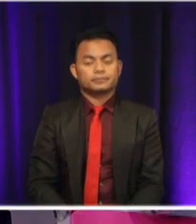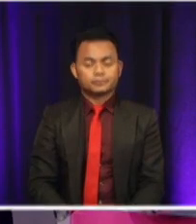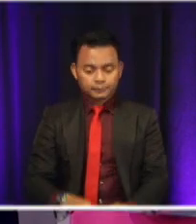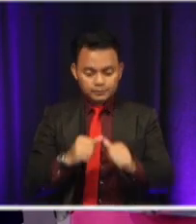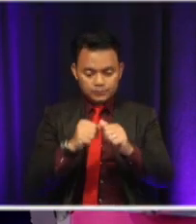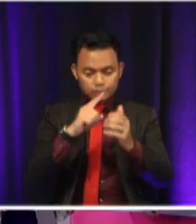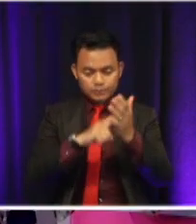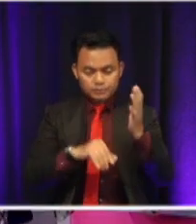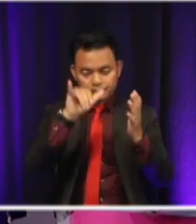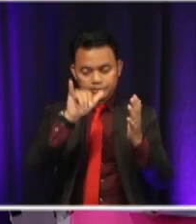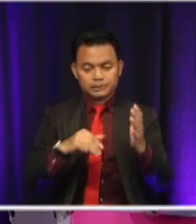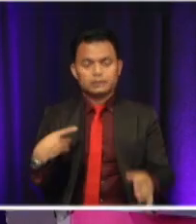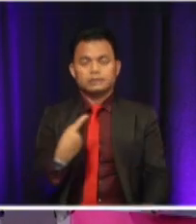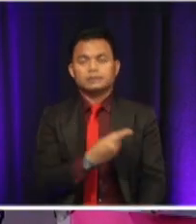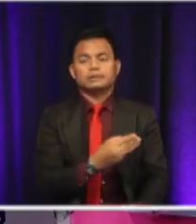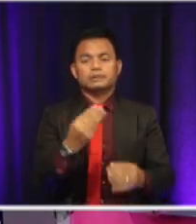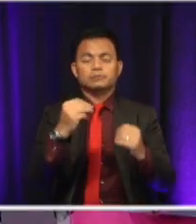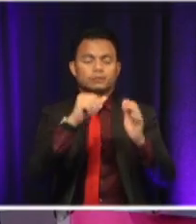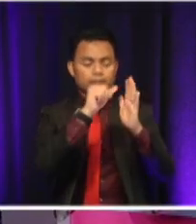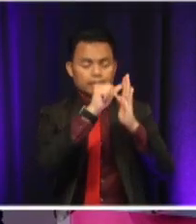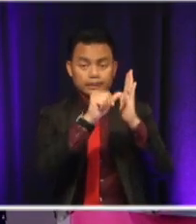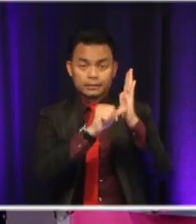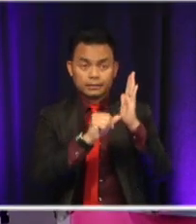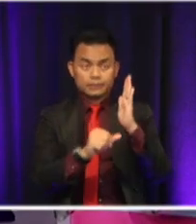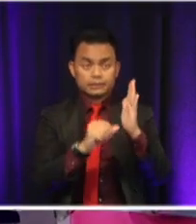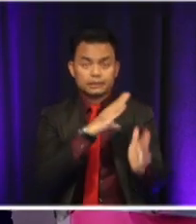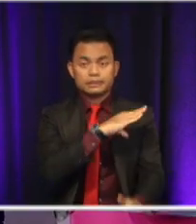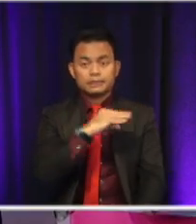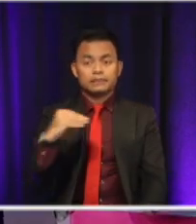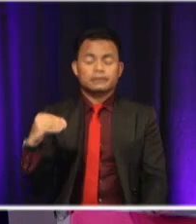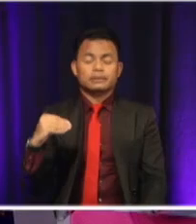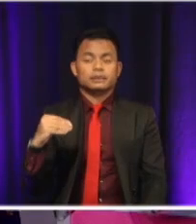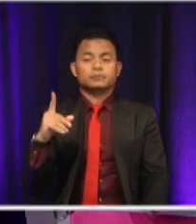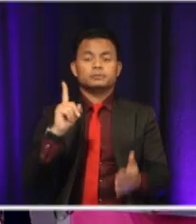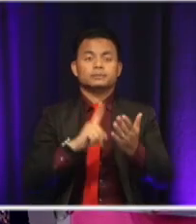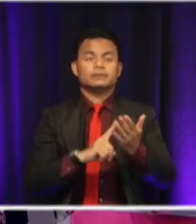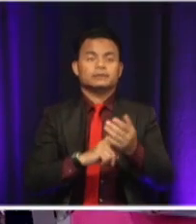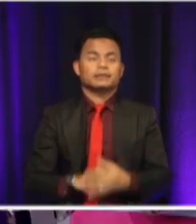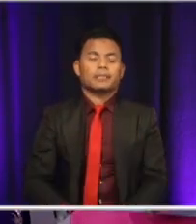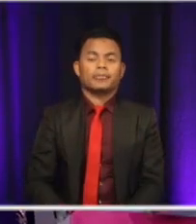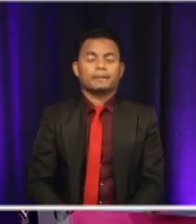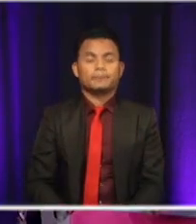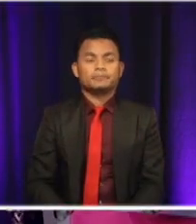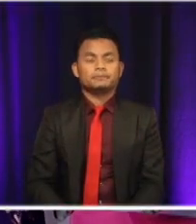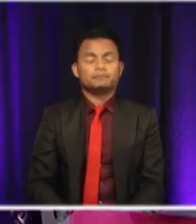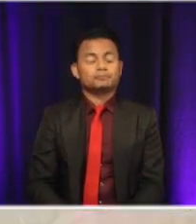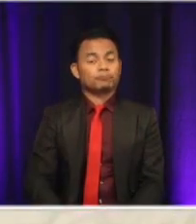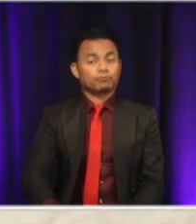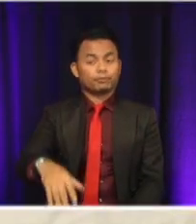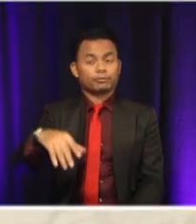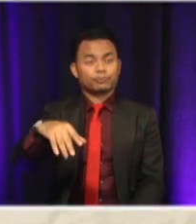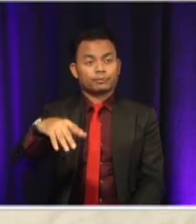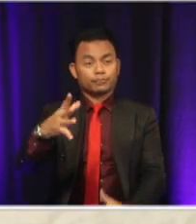analyze and discuss in the passage, you are going to score 15